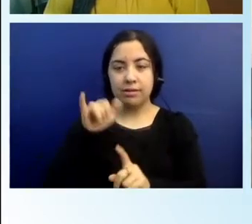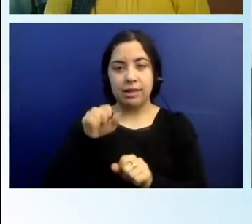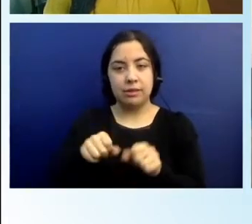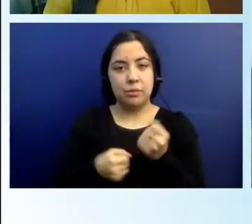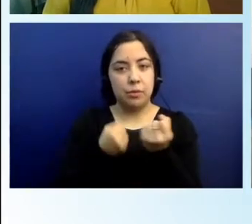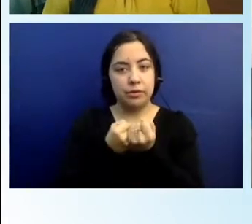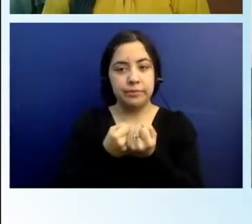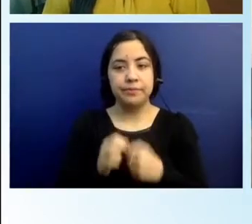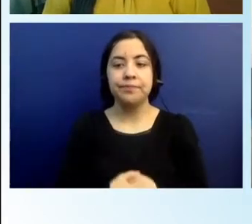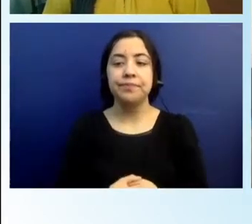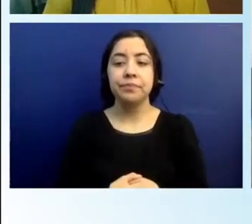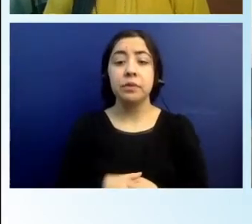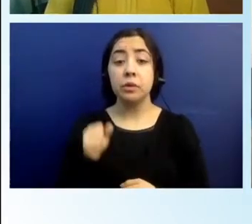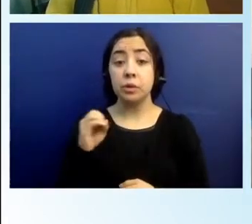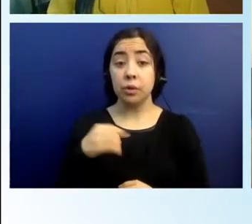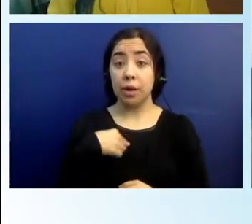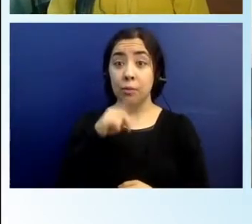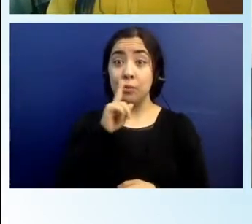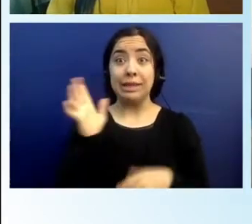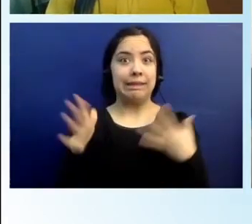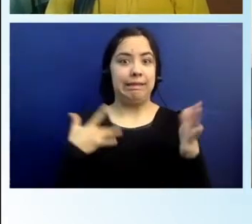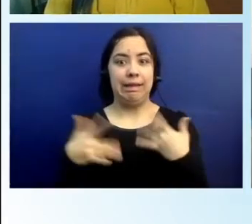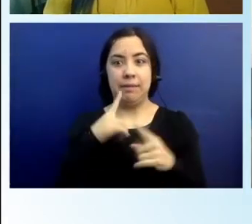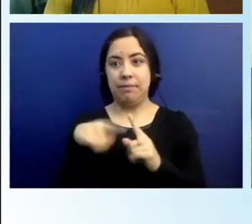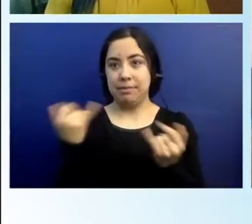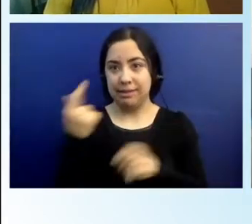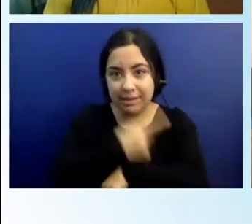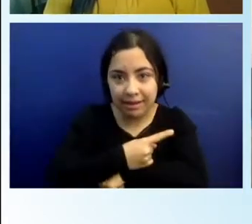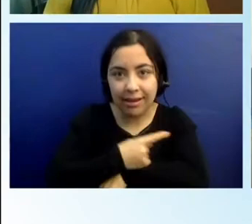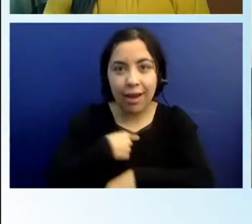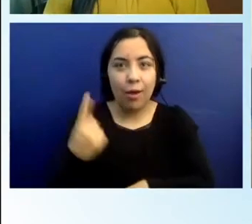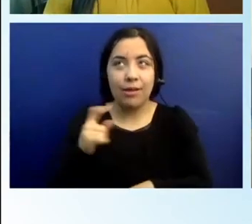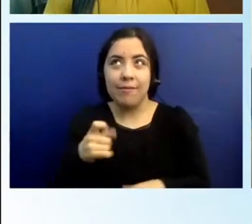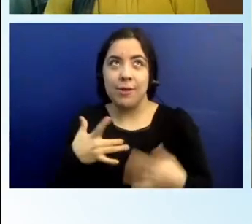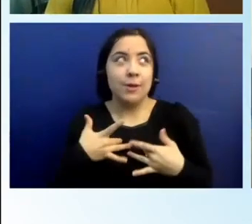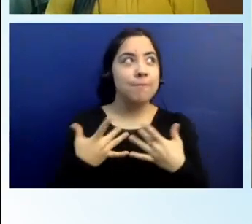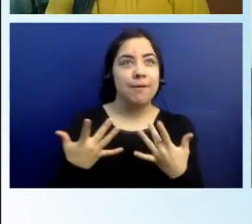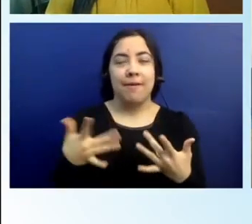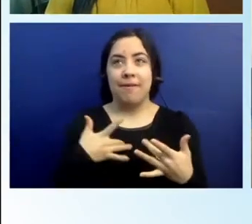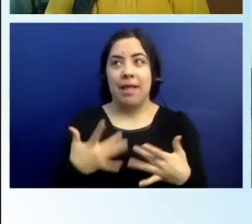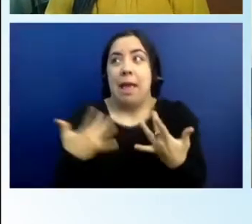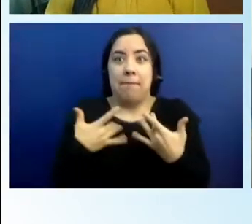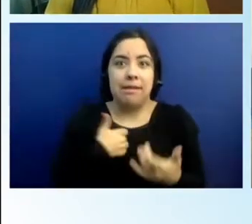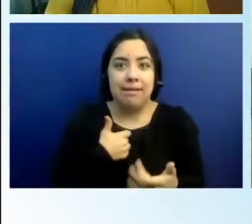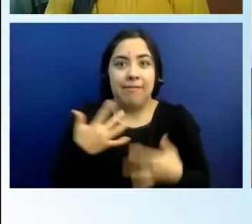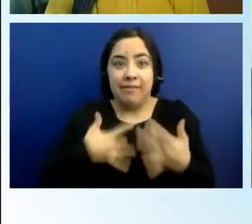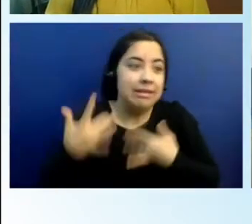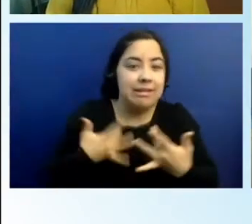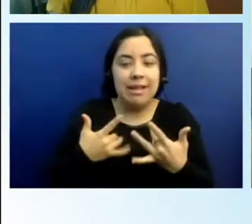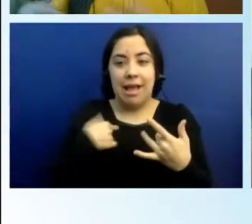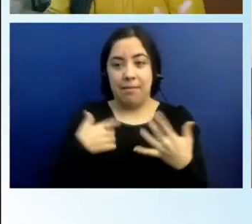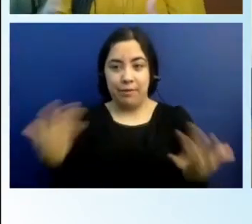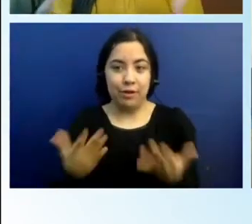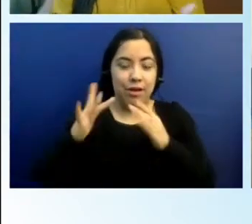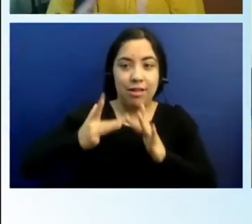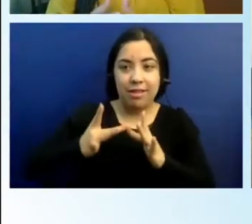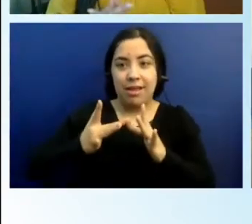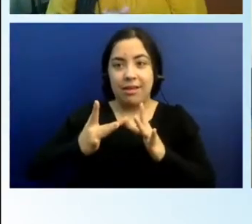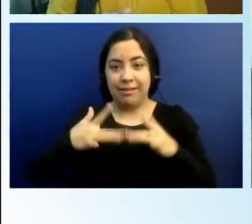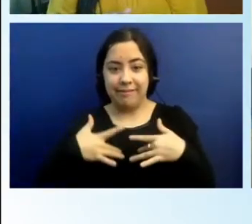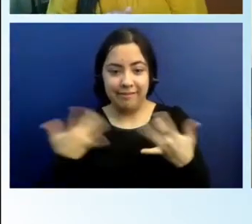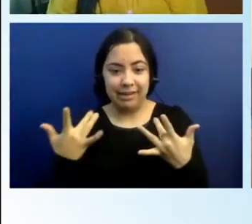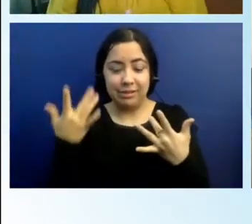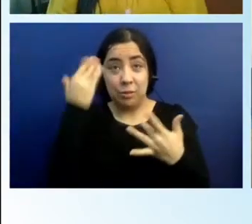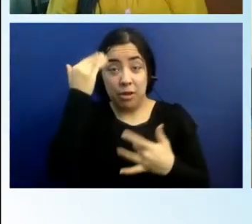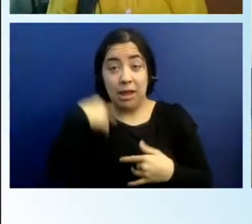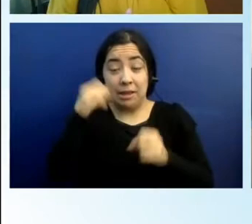So I'm really excited about today. I always have to kind of hype myself up a little bit when I'm on virtual events, because I can imagine